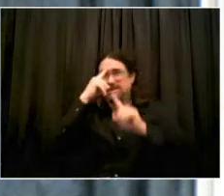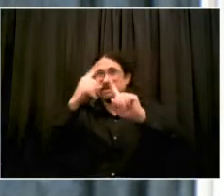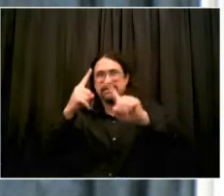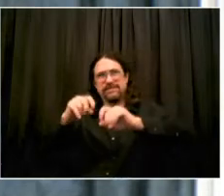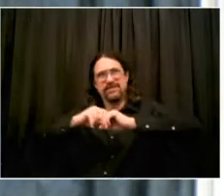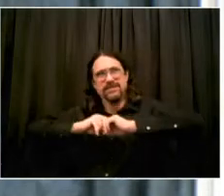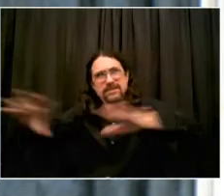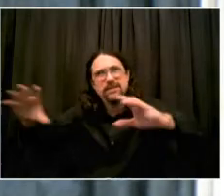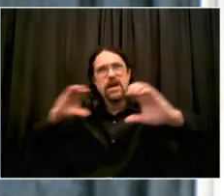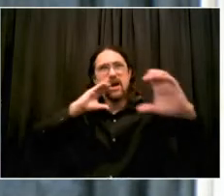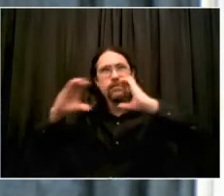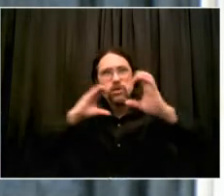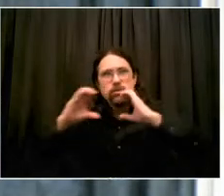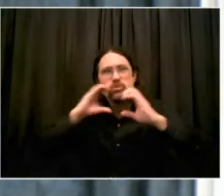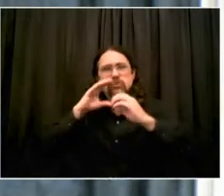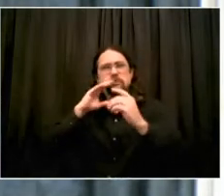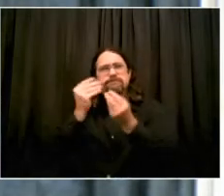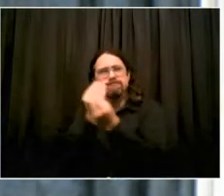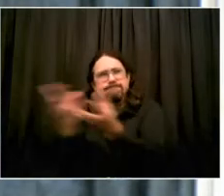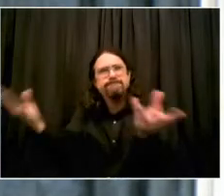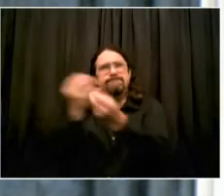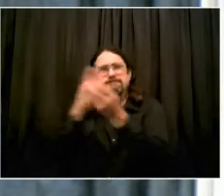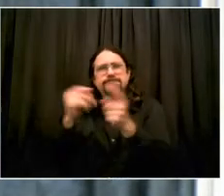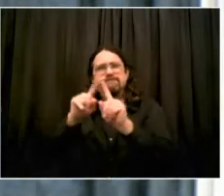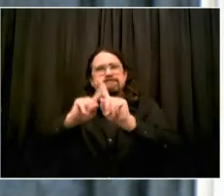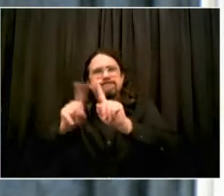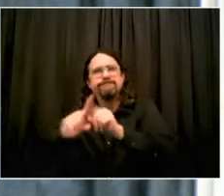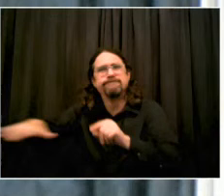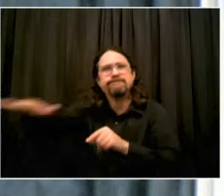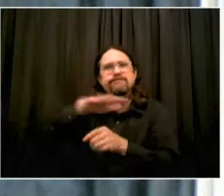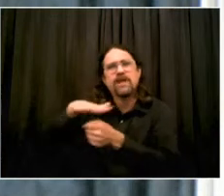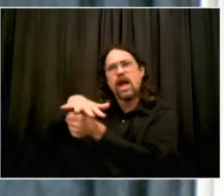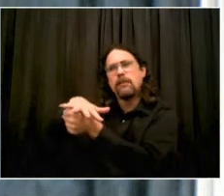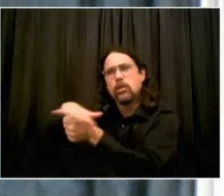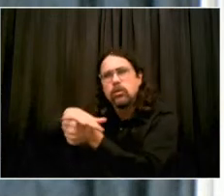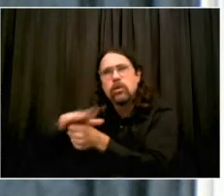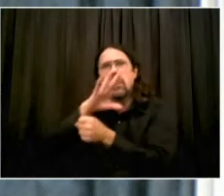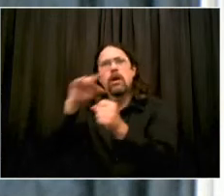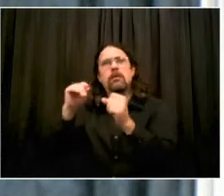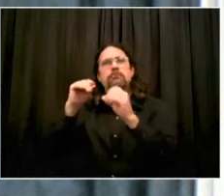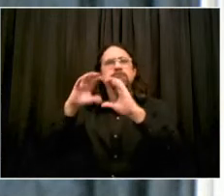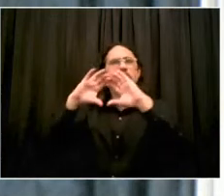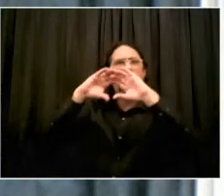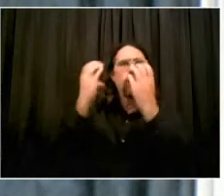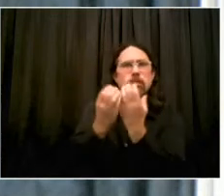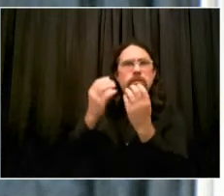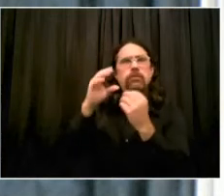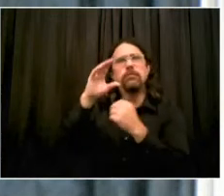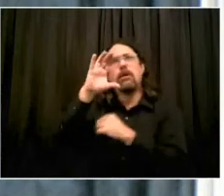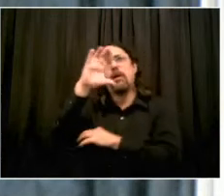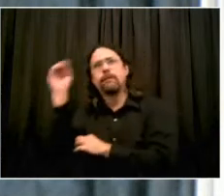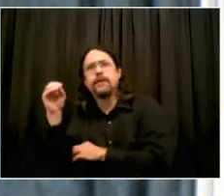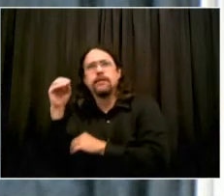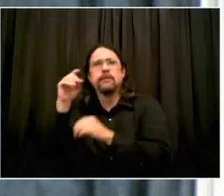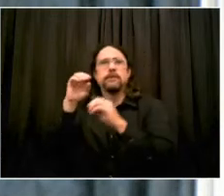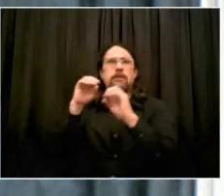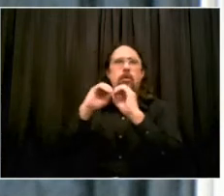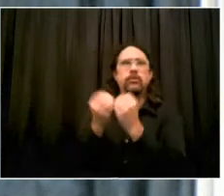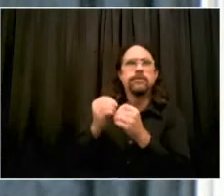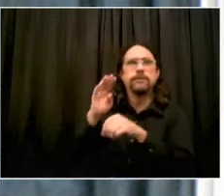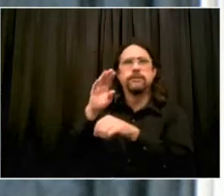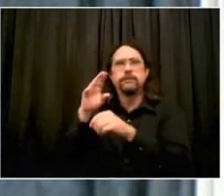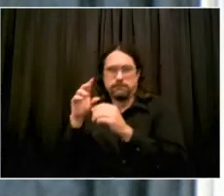feedback. As Dr. Katz mentioned, we'll bring even more testing capacity using all of the resources that the entire